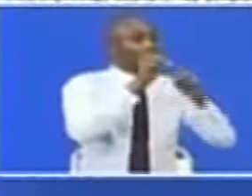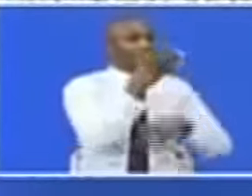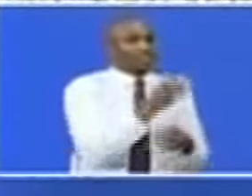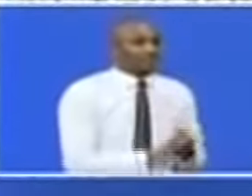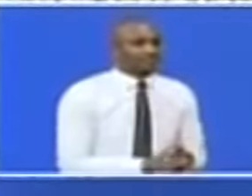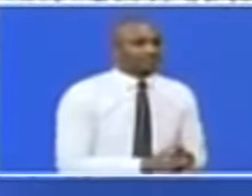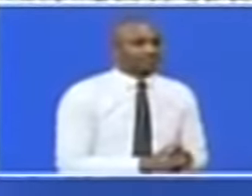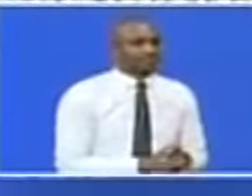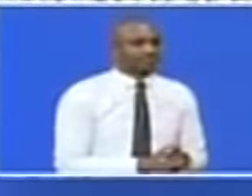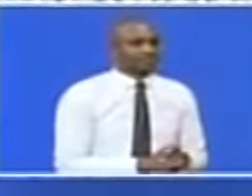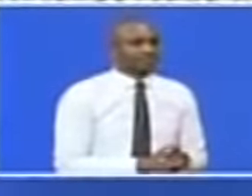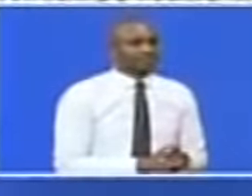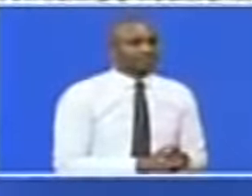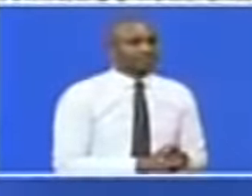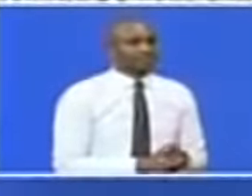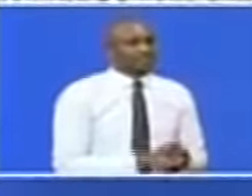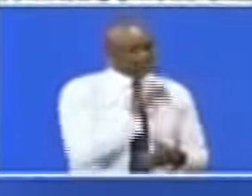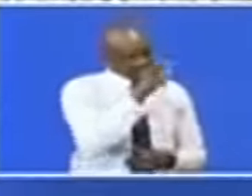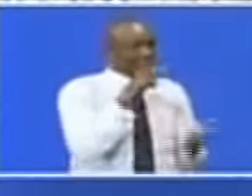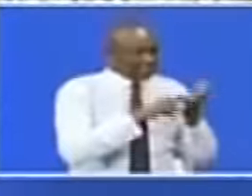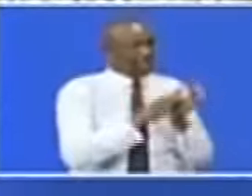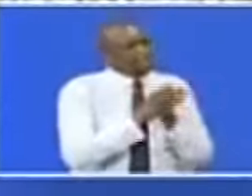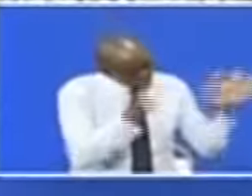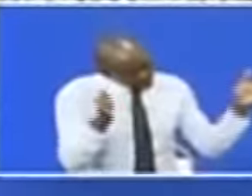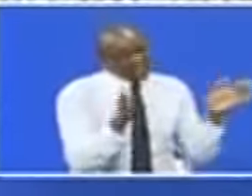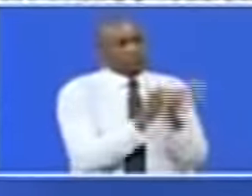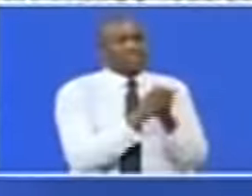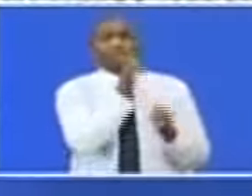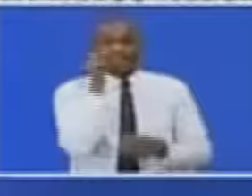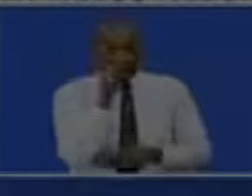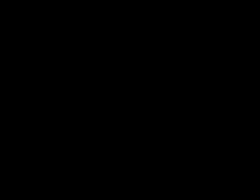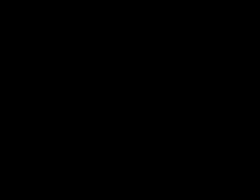That brings both public sector and private sector experience to the table.